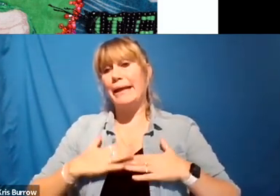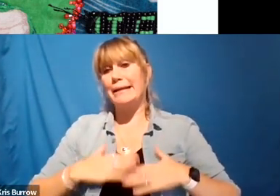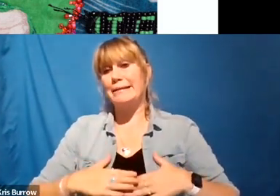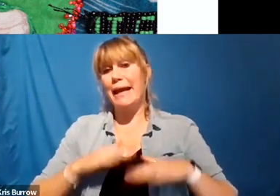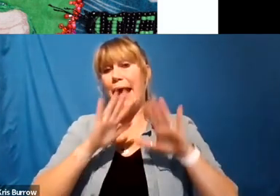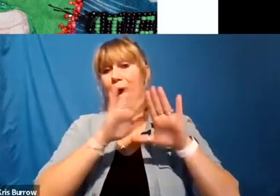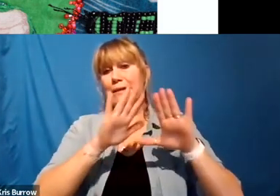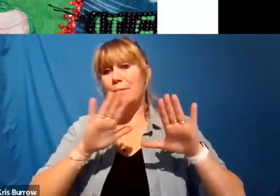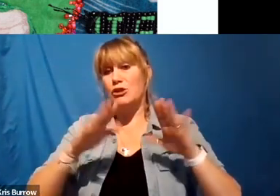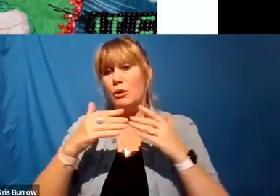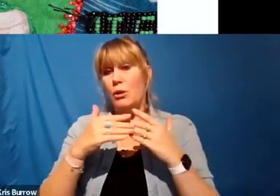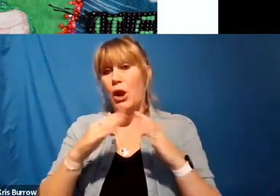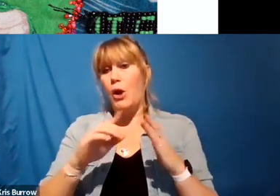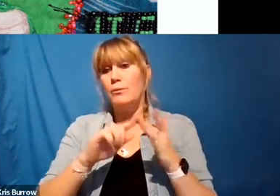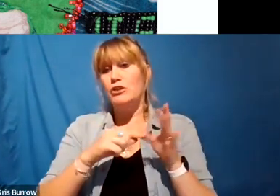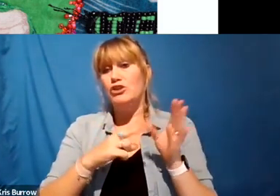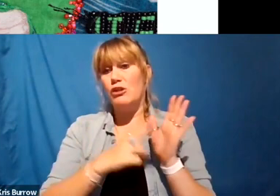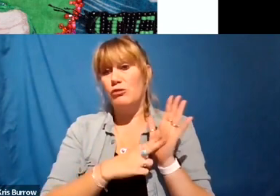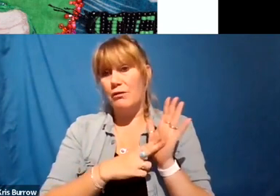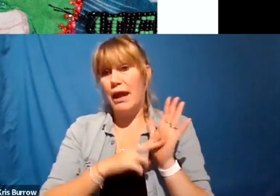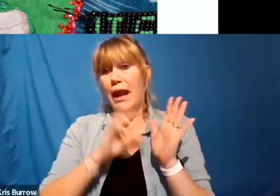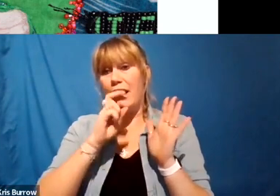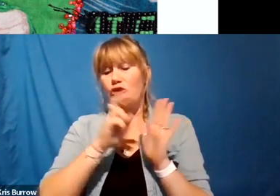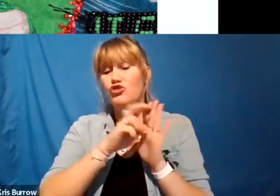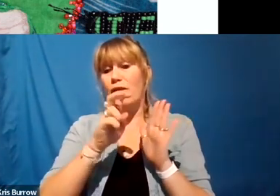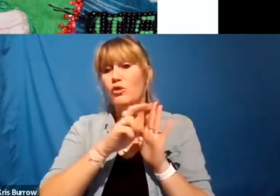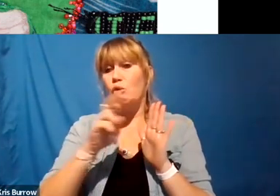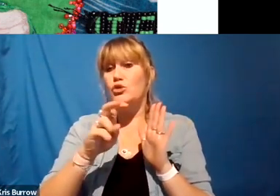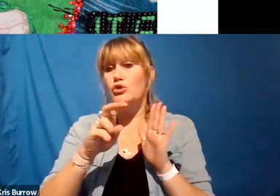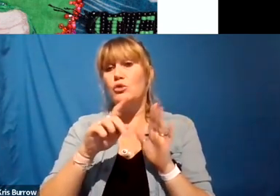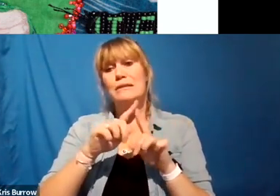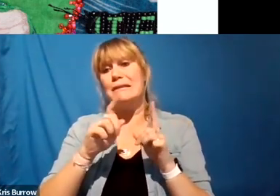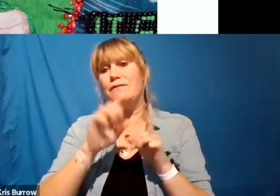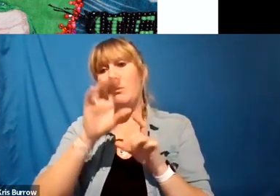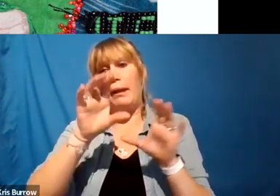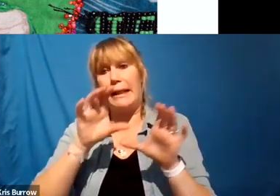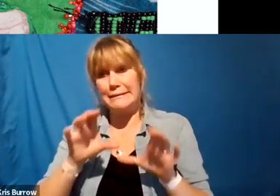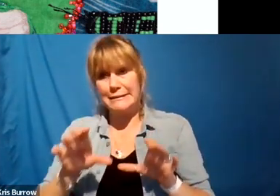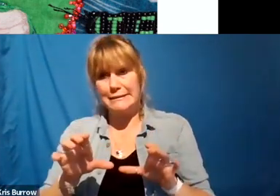January, and then travels to Glasgow and to Brighton.